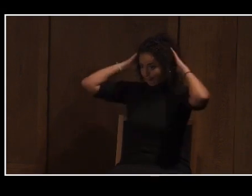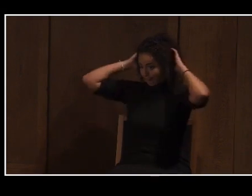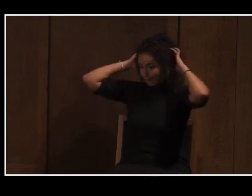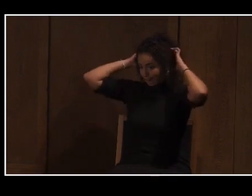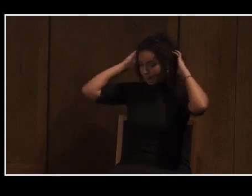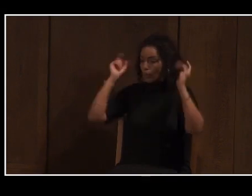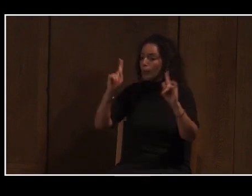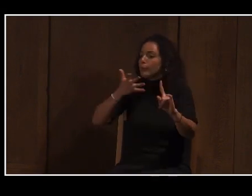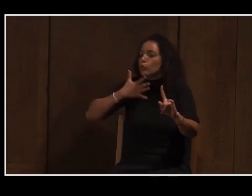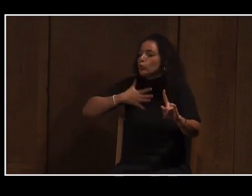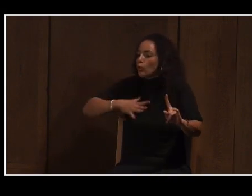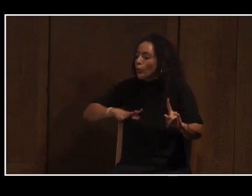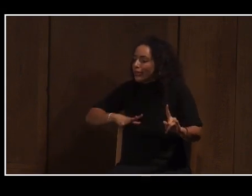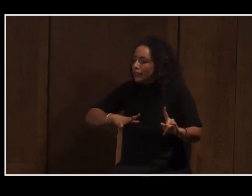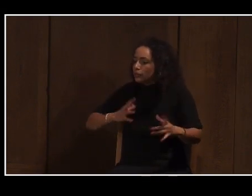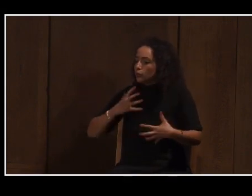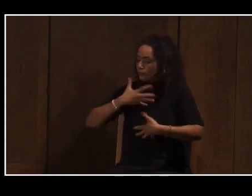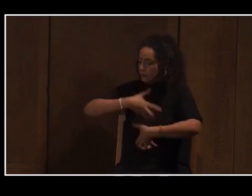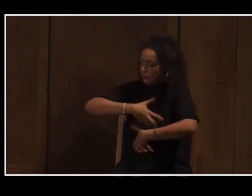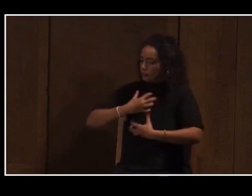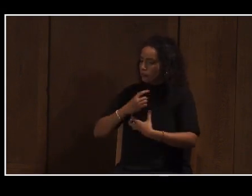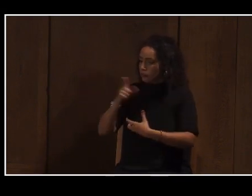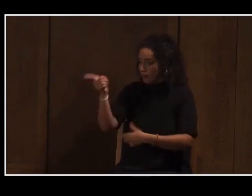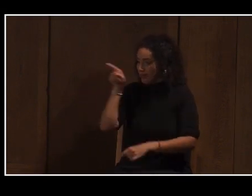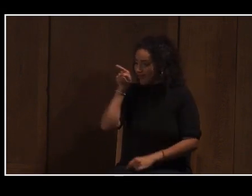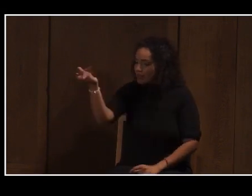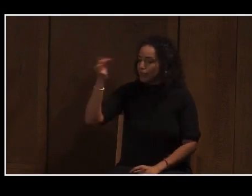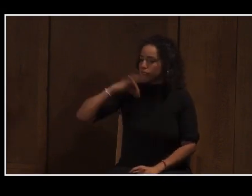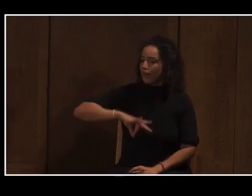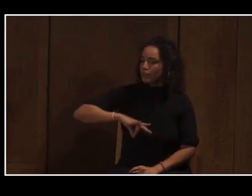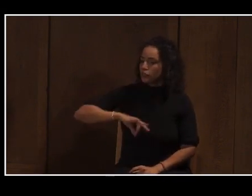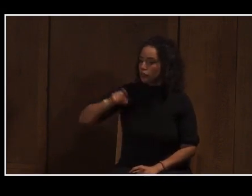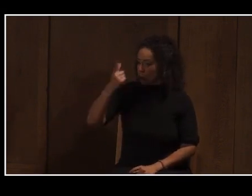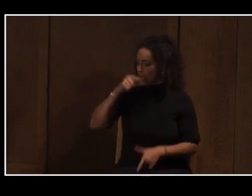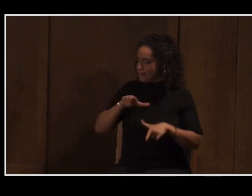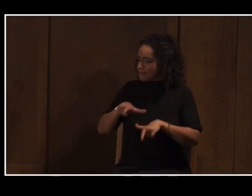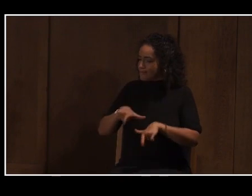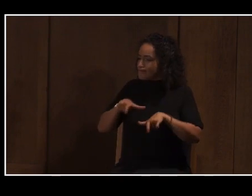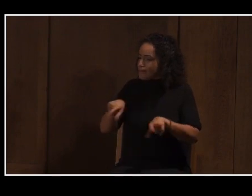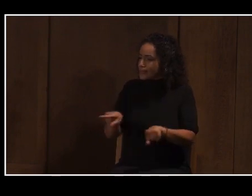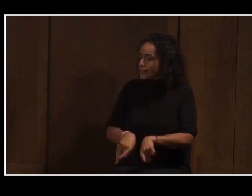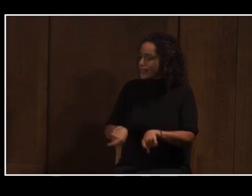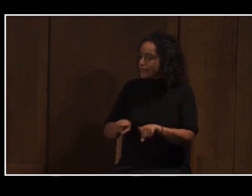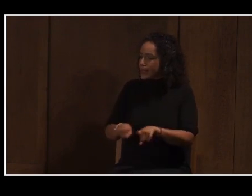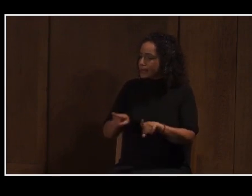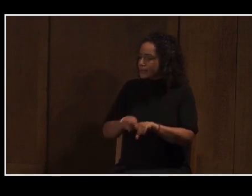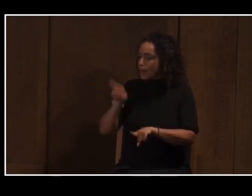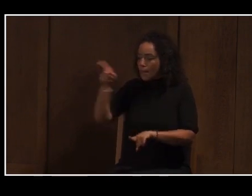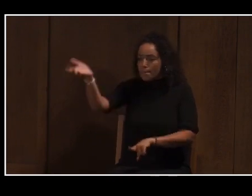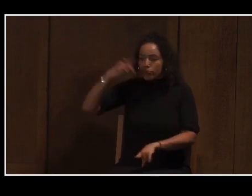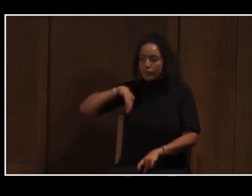switch codes, to me that's privilege, you know? Say it